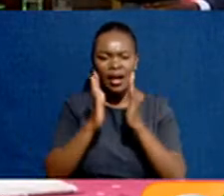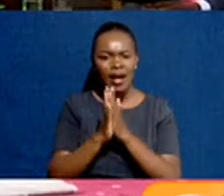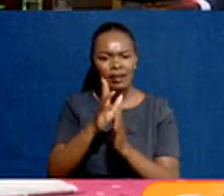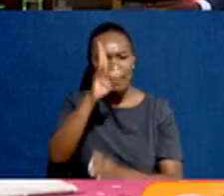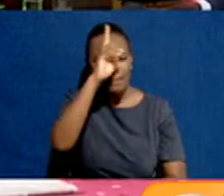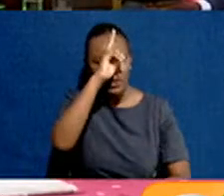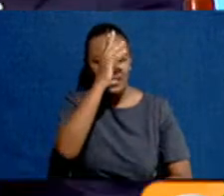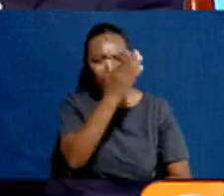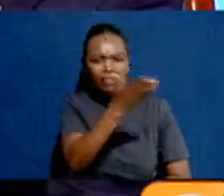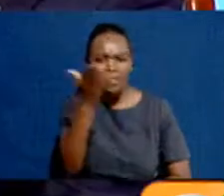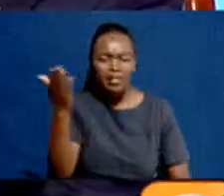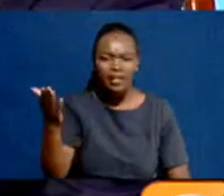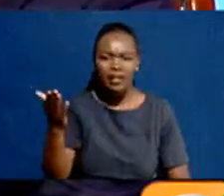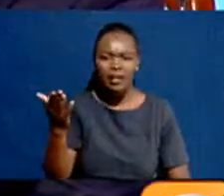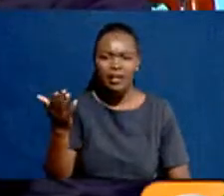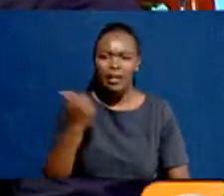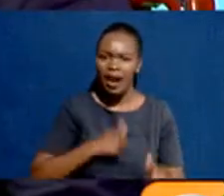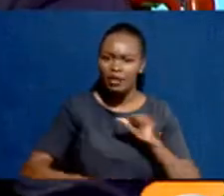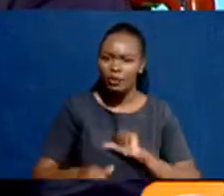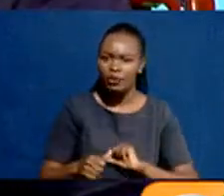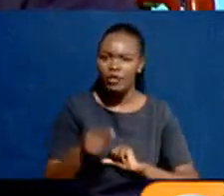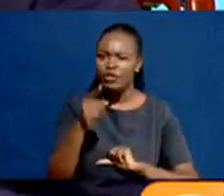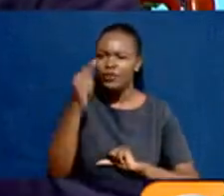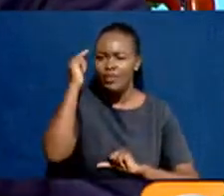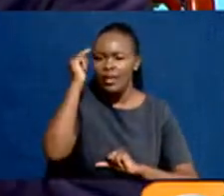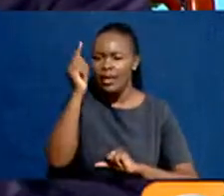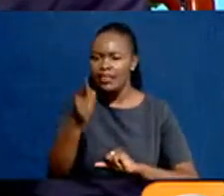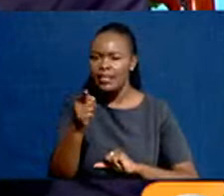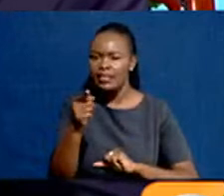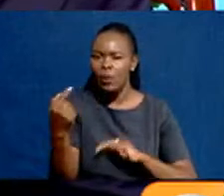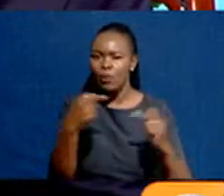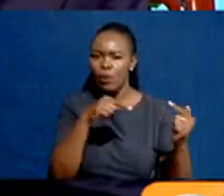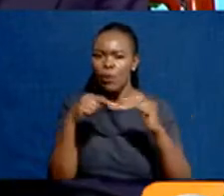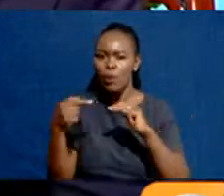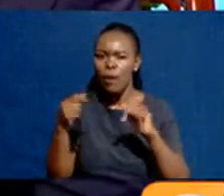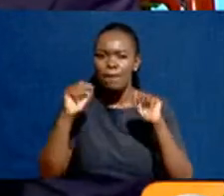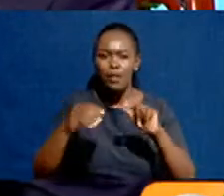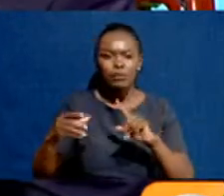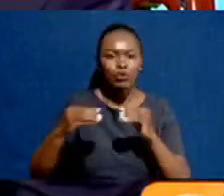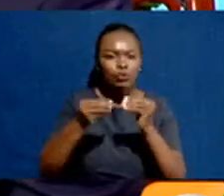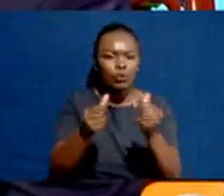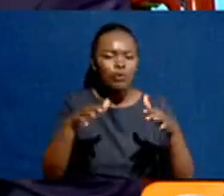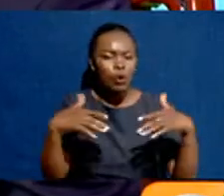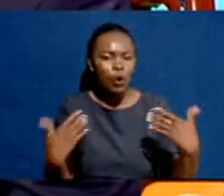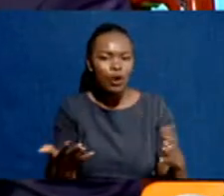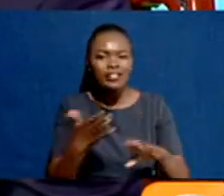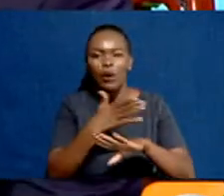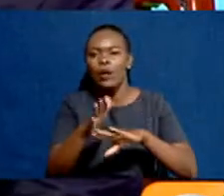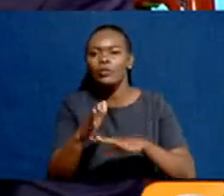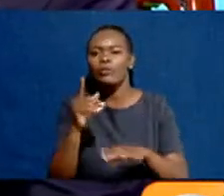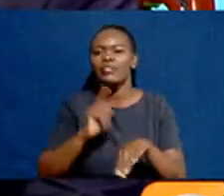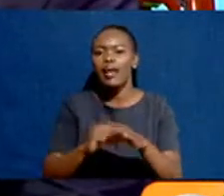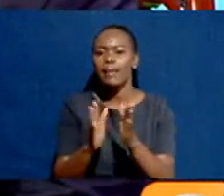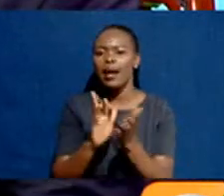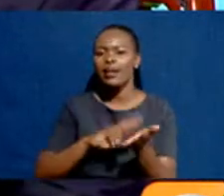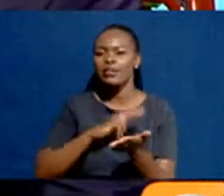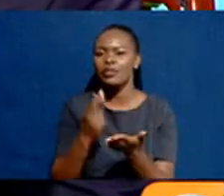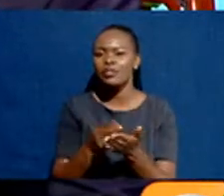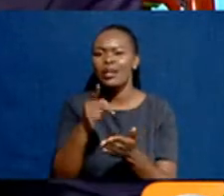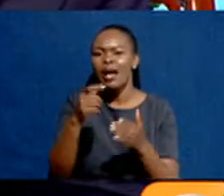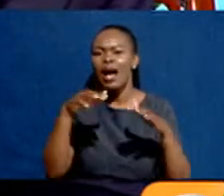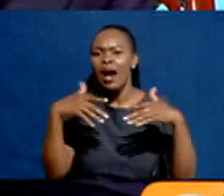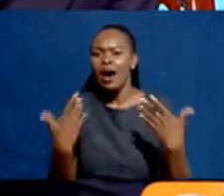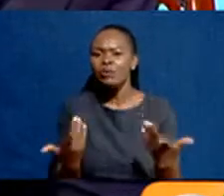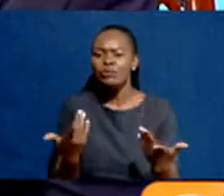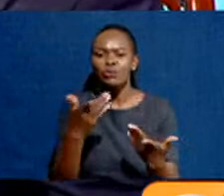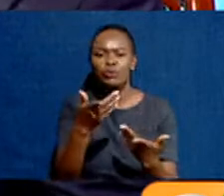Is this war winnable, or it's just another, for lack of a better word, waste of time and resources? How do you reconcile the